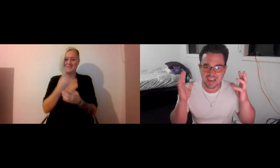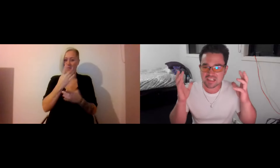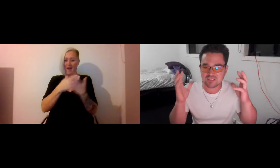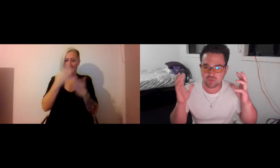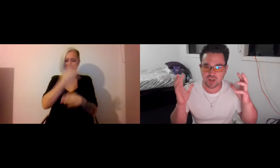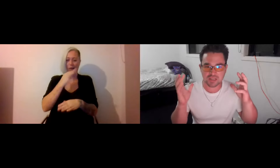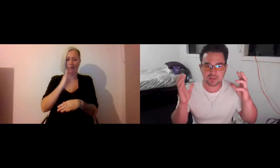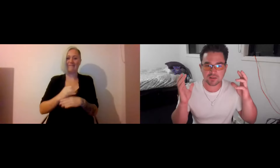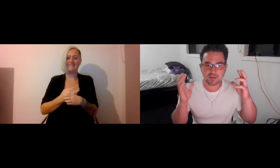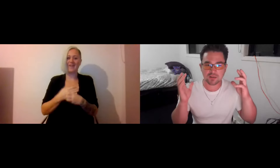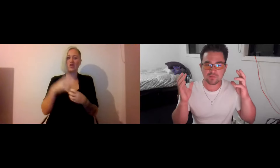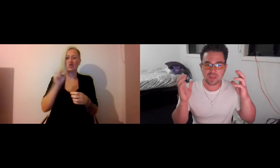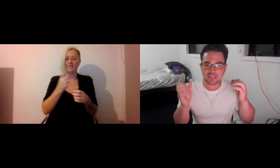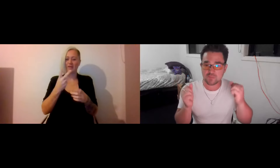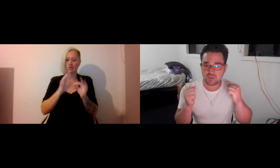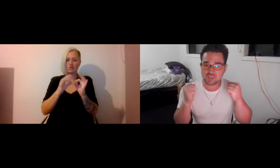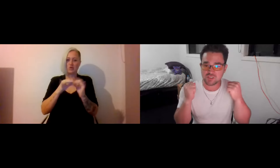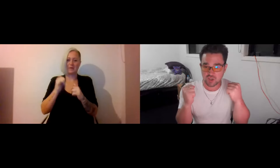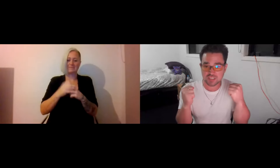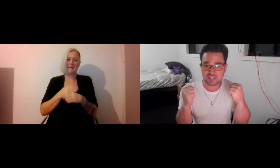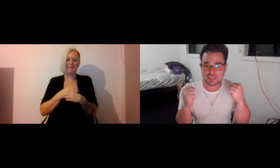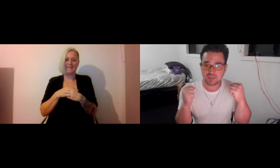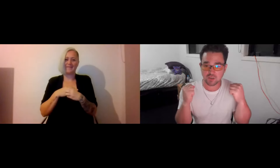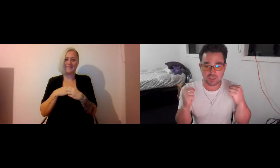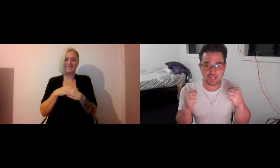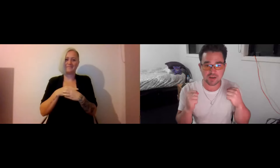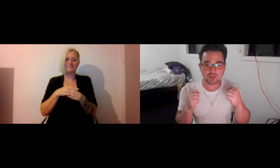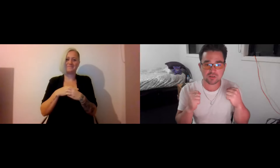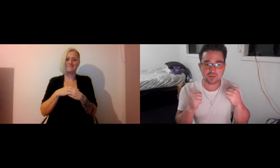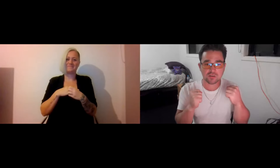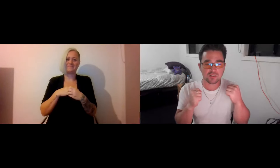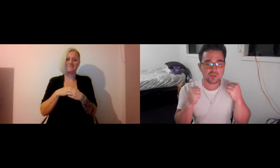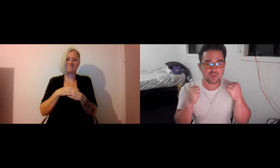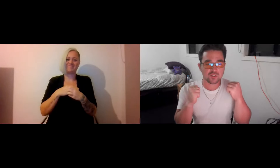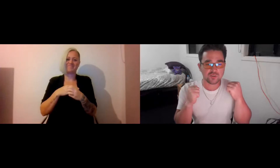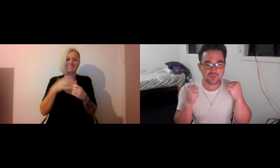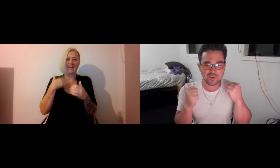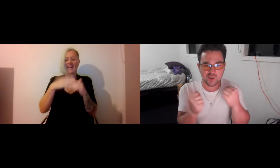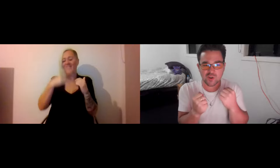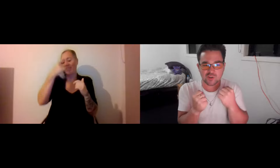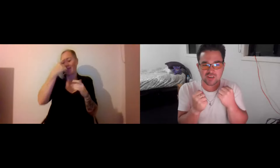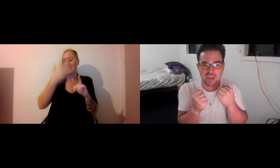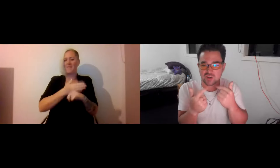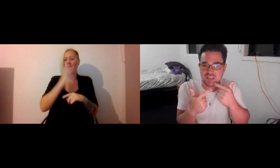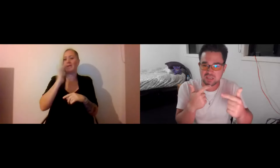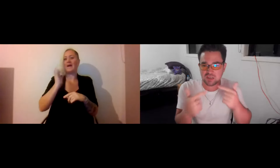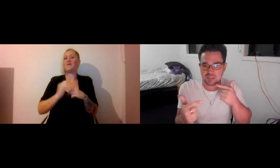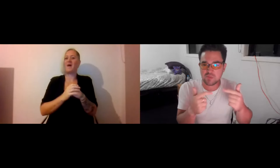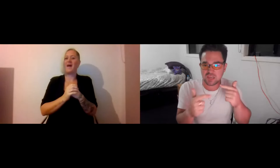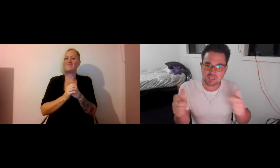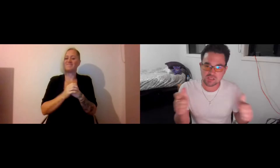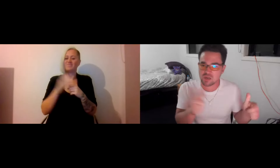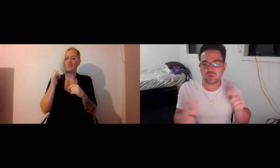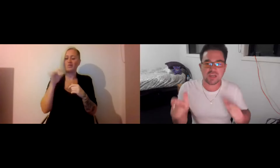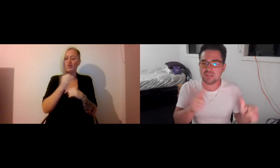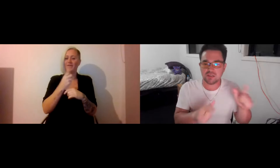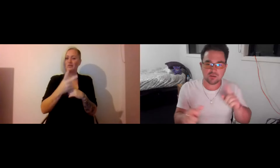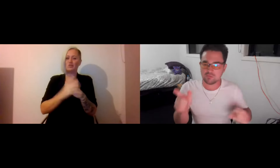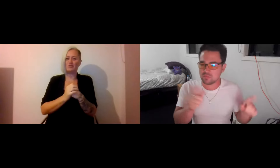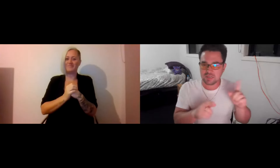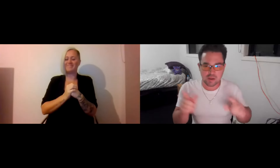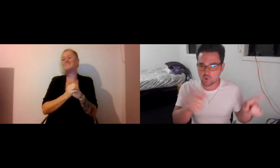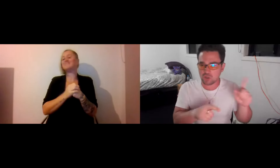an active brain that experiences certainty, no doubt, to learn how to hear and speak and start